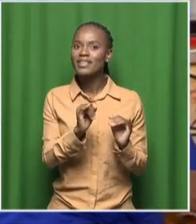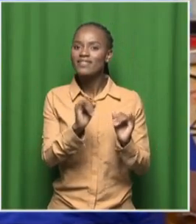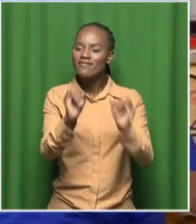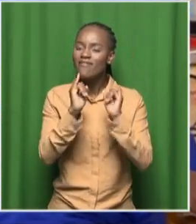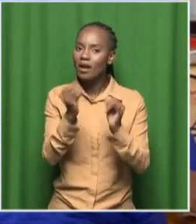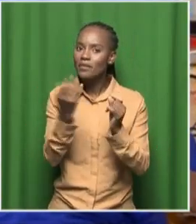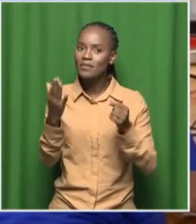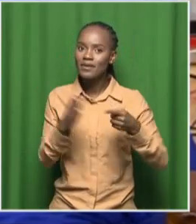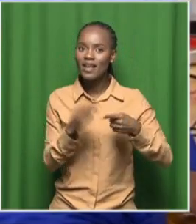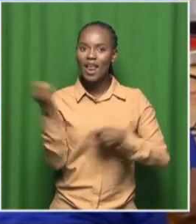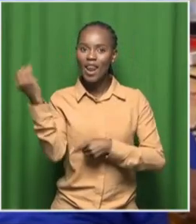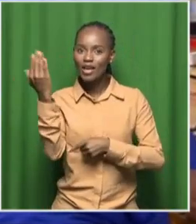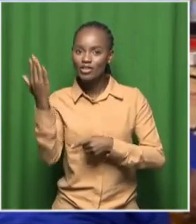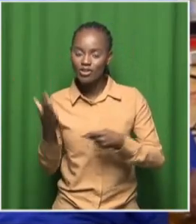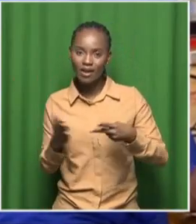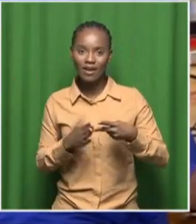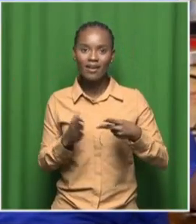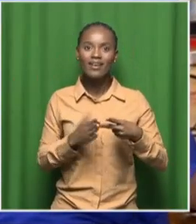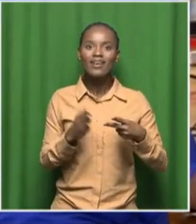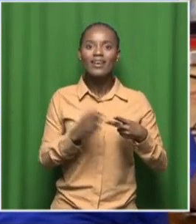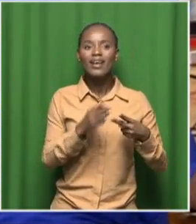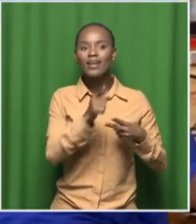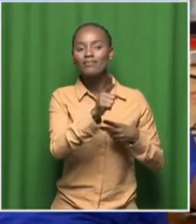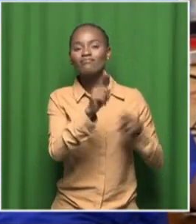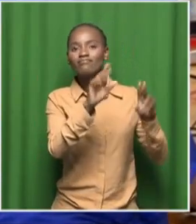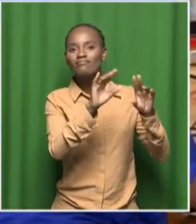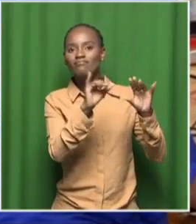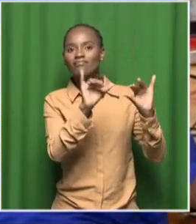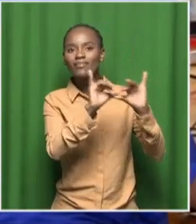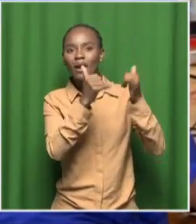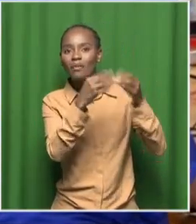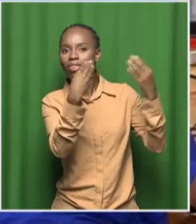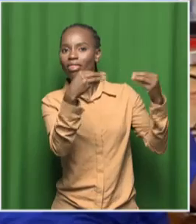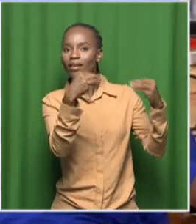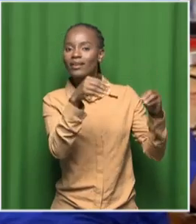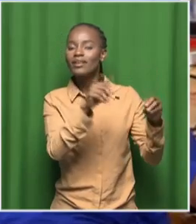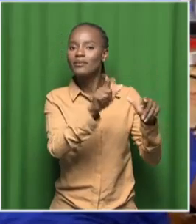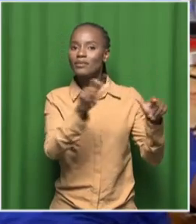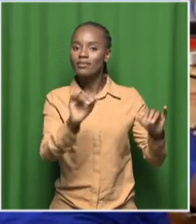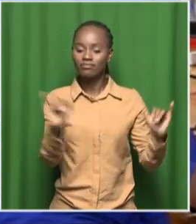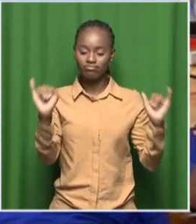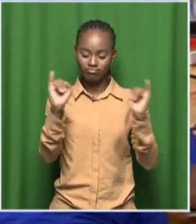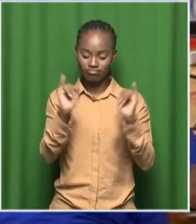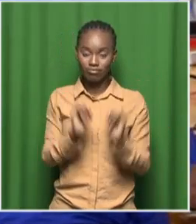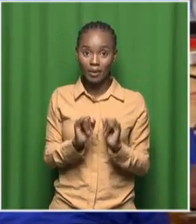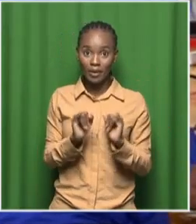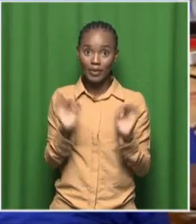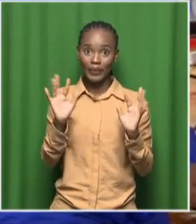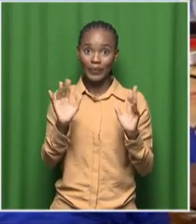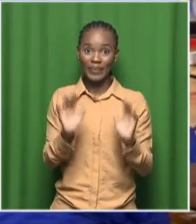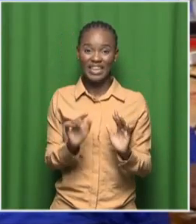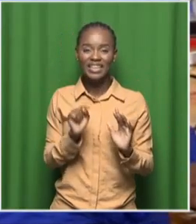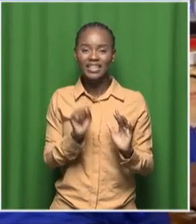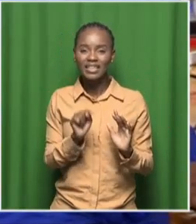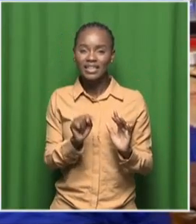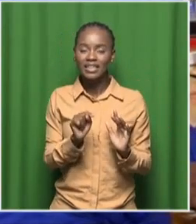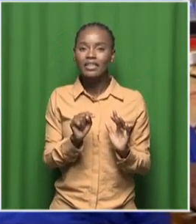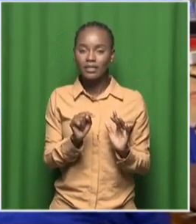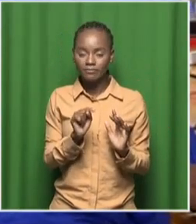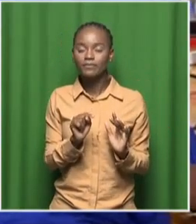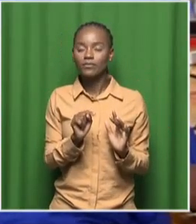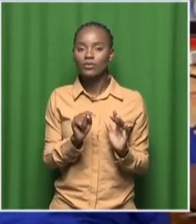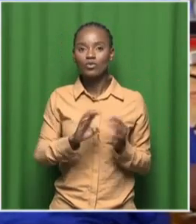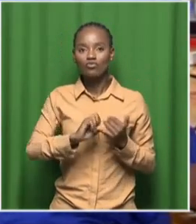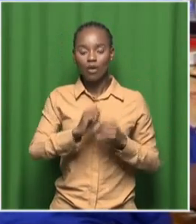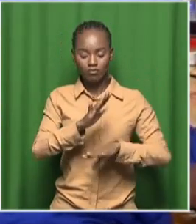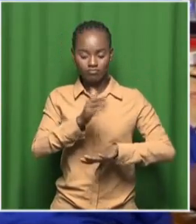who are, interfacing with the subject matter at this level, just to really get a sense of, where are we